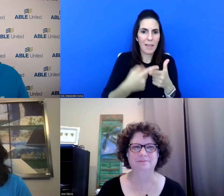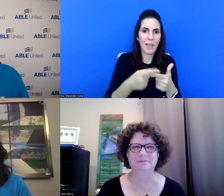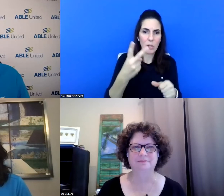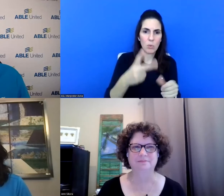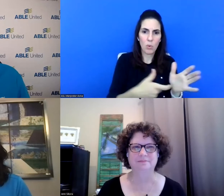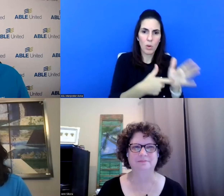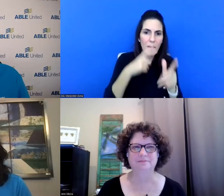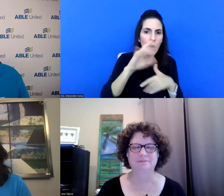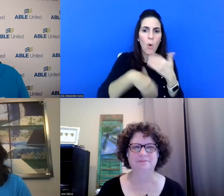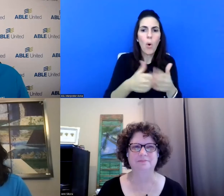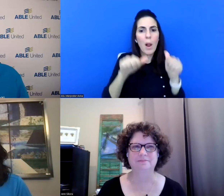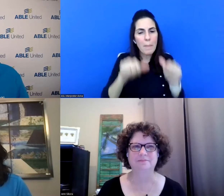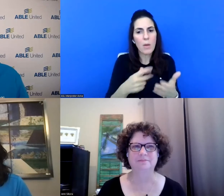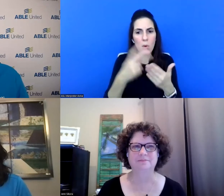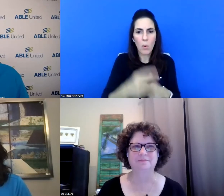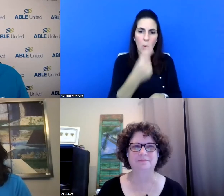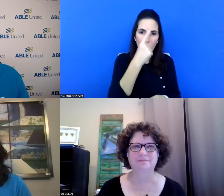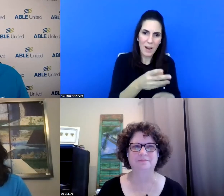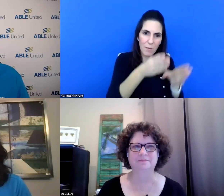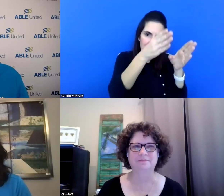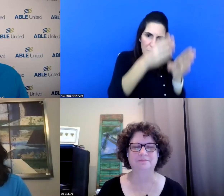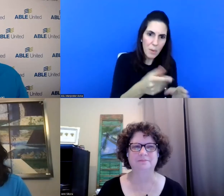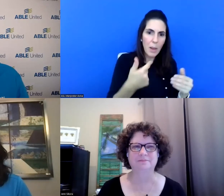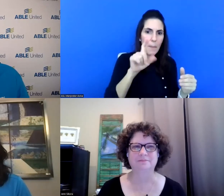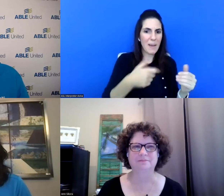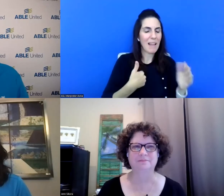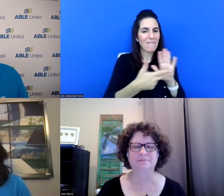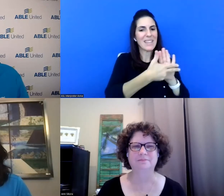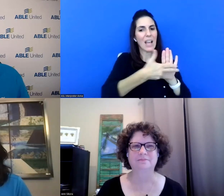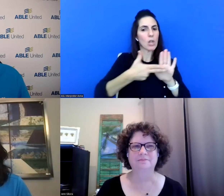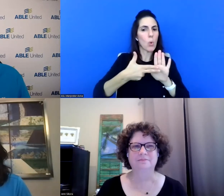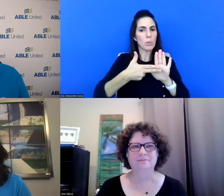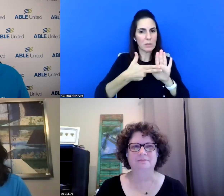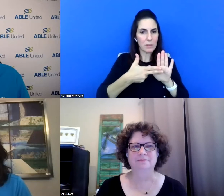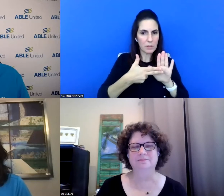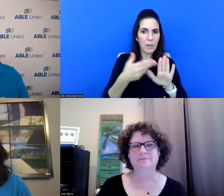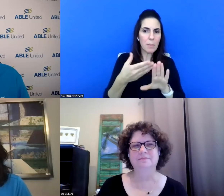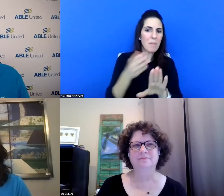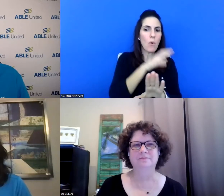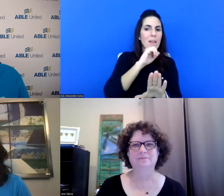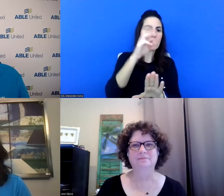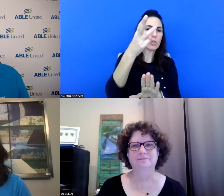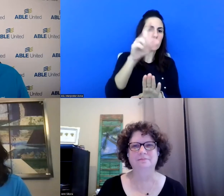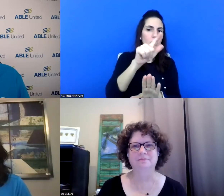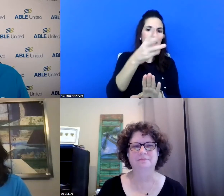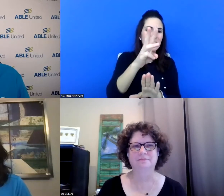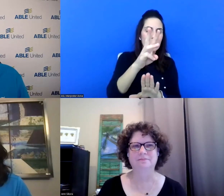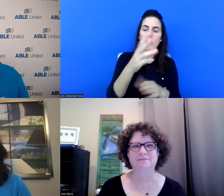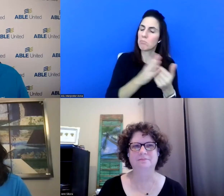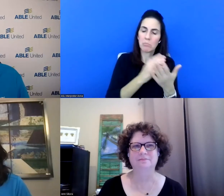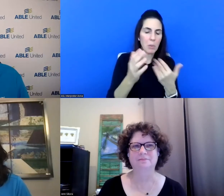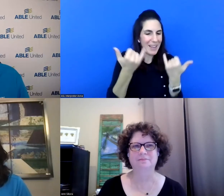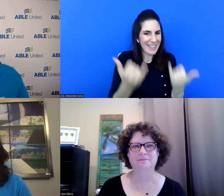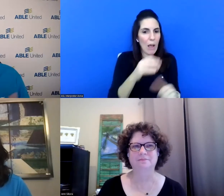ABLE programs. One, the individual has to have a diagnosis prior to age 26. Doesn't matter their age now.